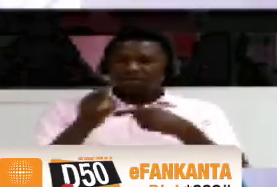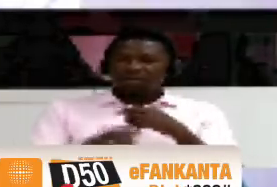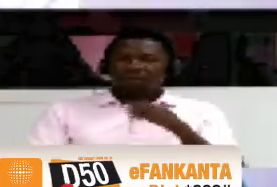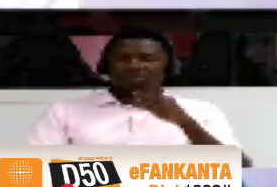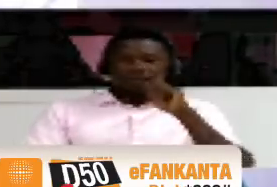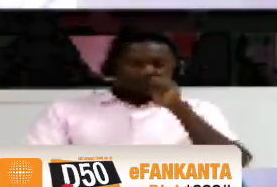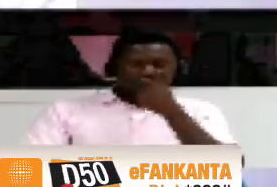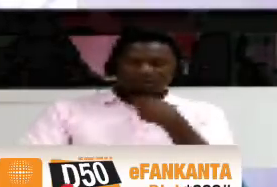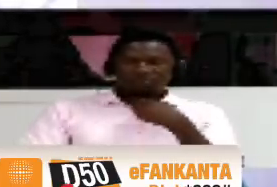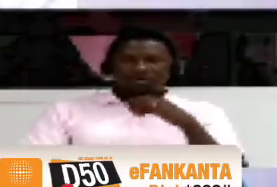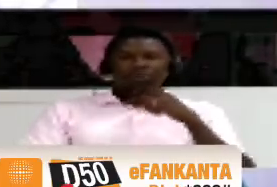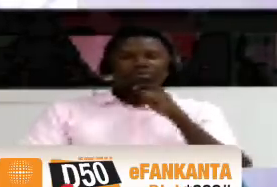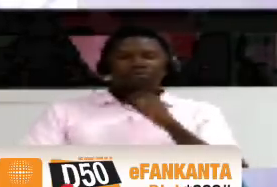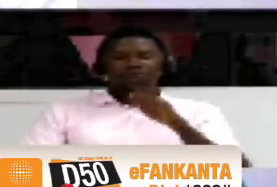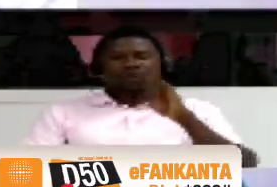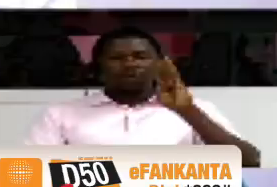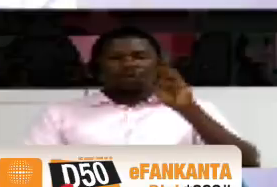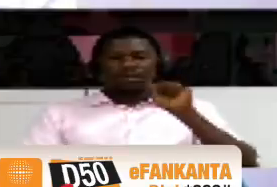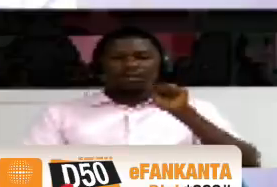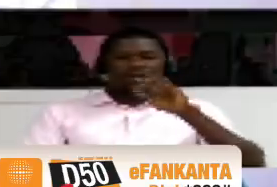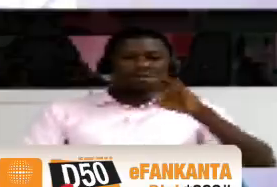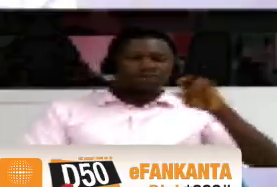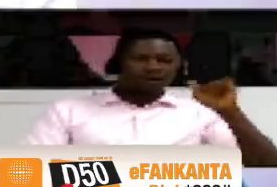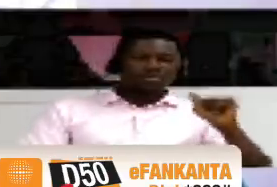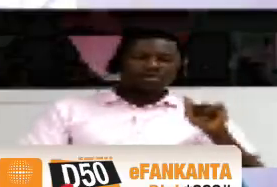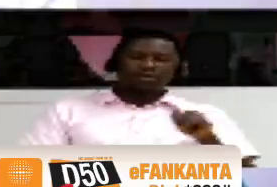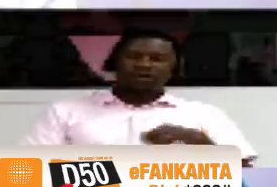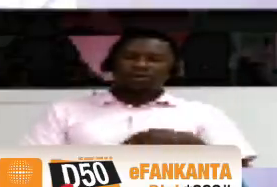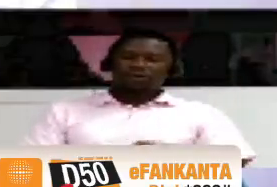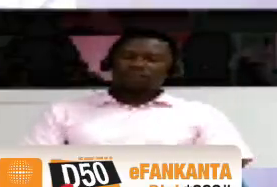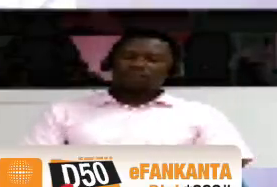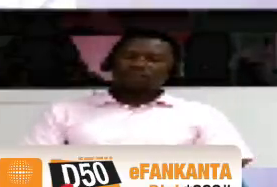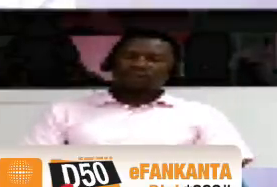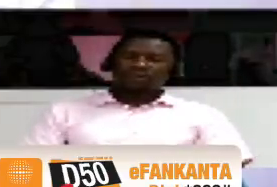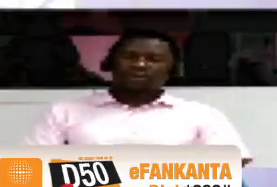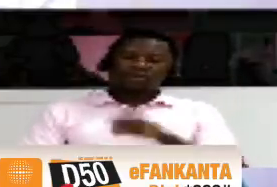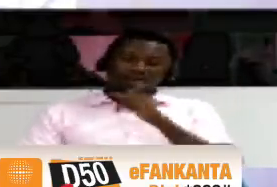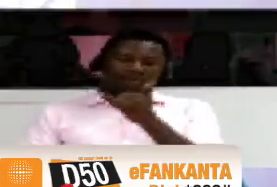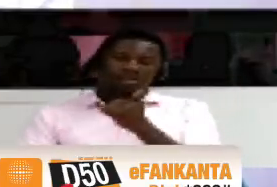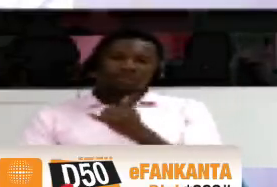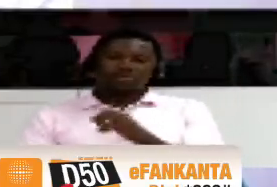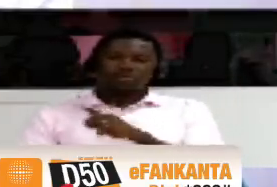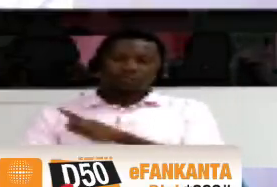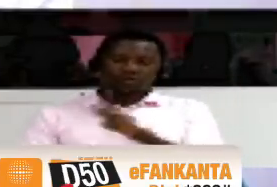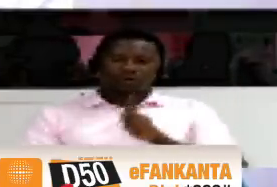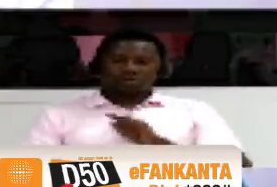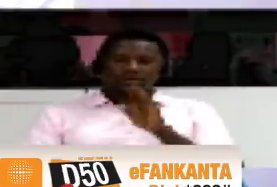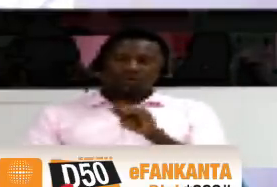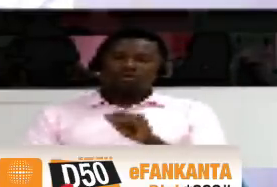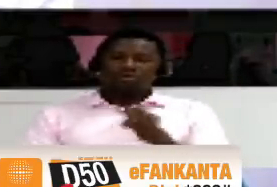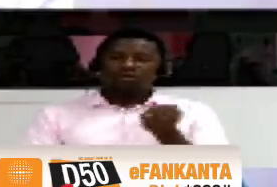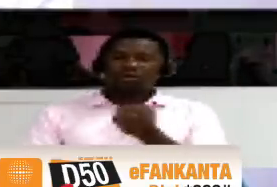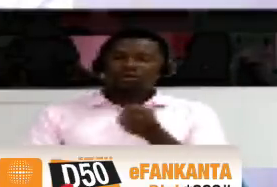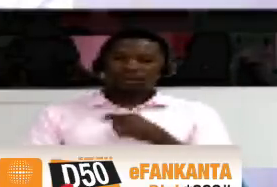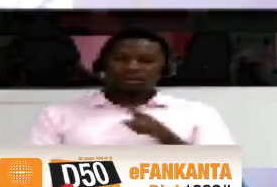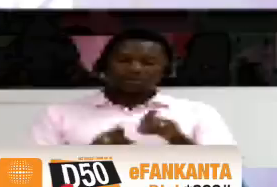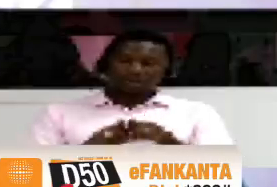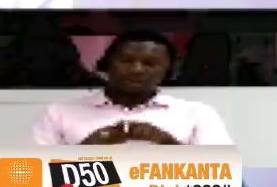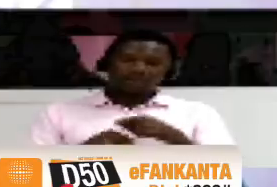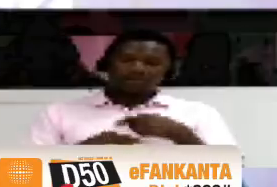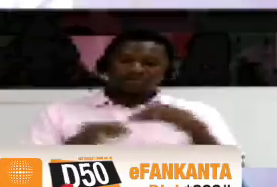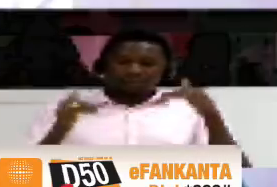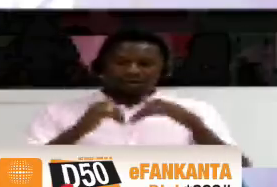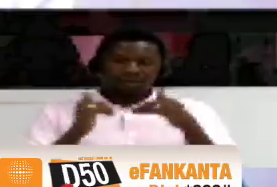The sub-union I'm talking about, your union. Yes, we do, because like in this